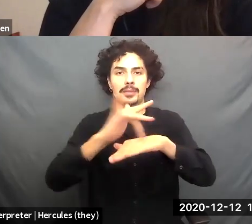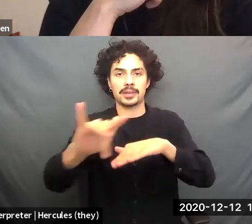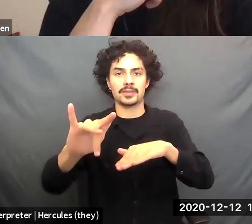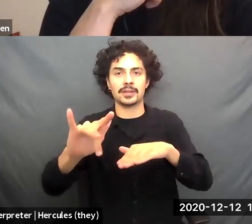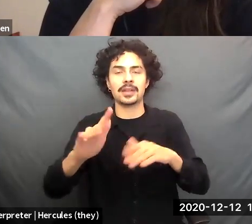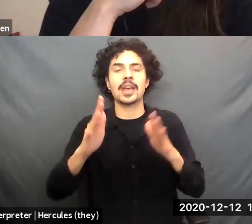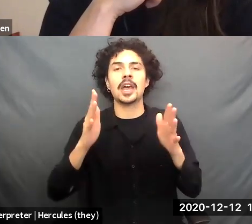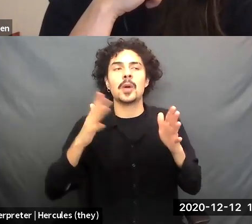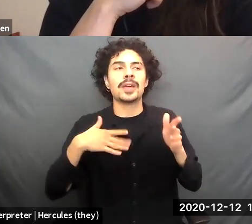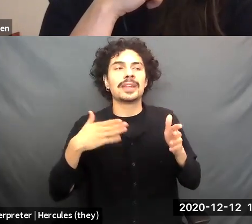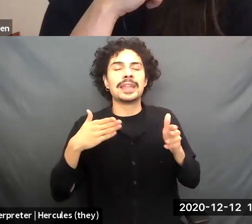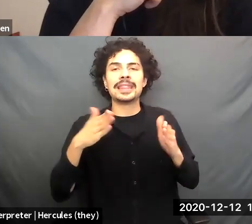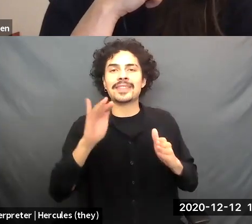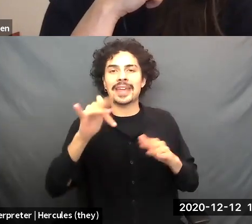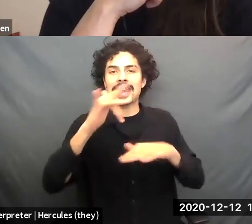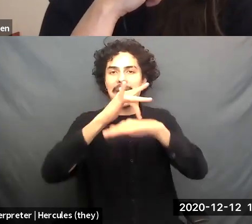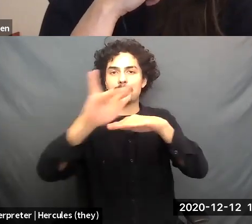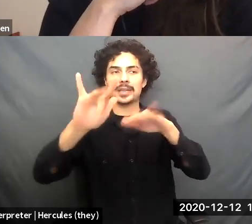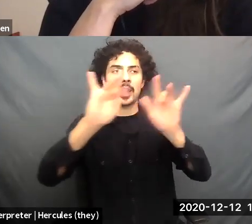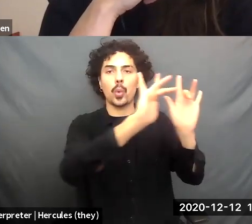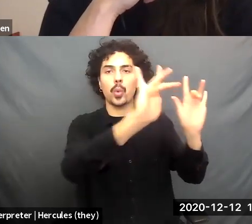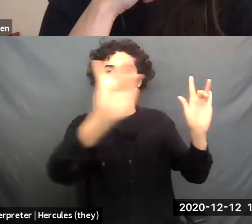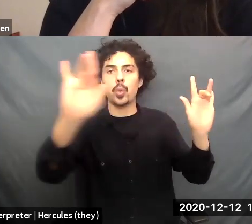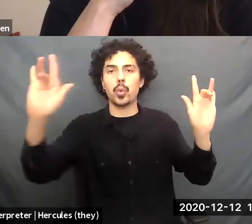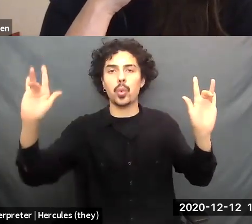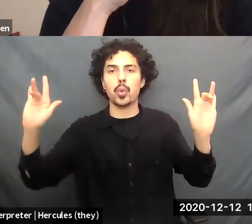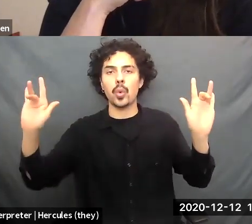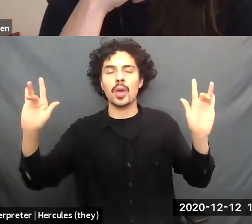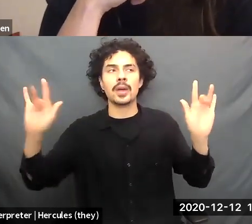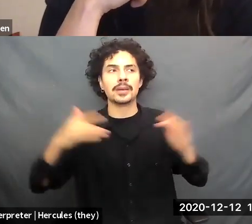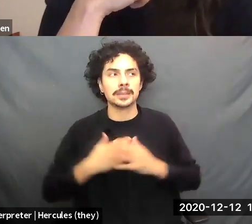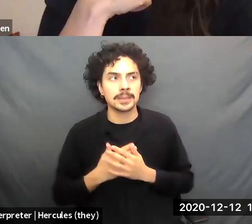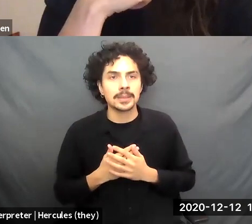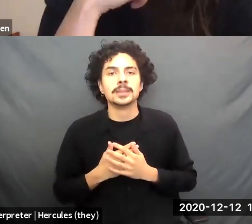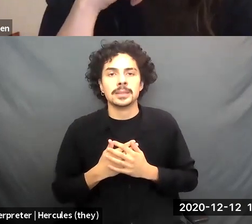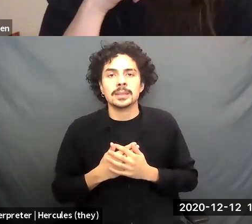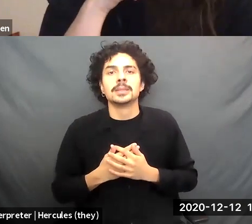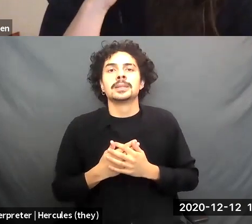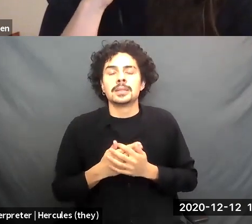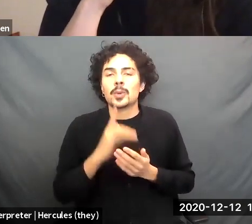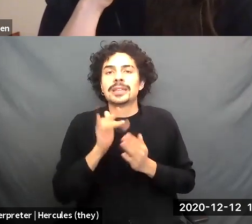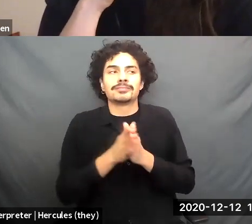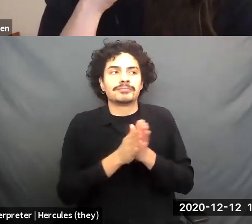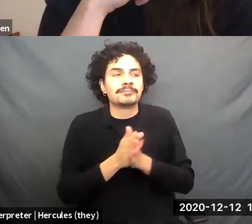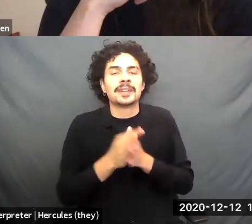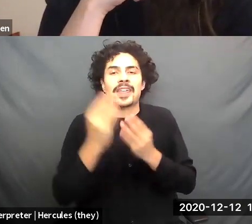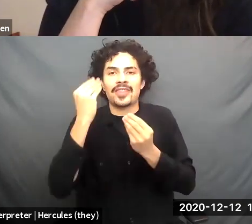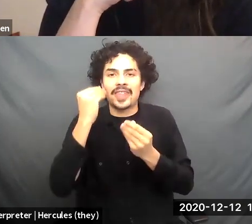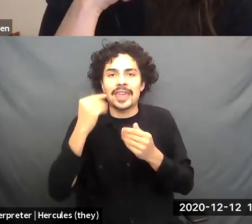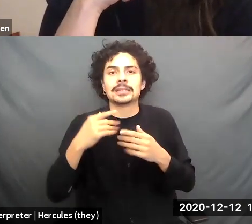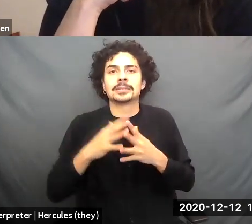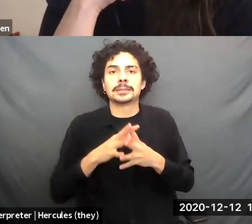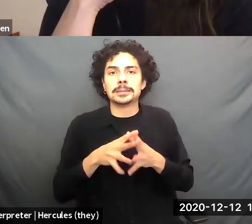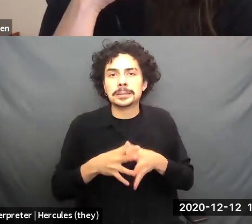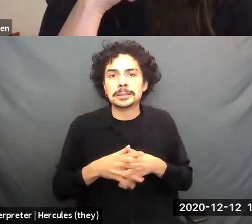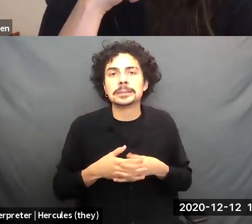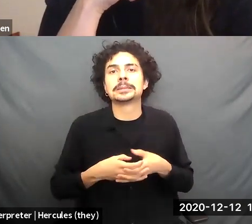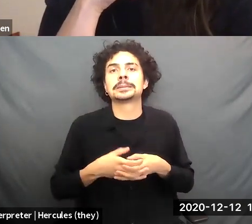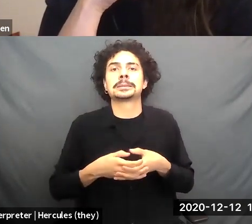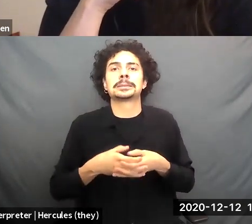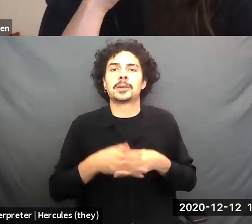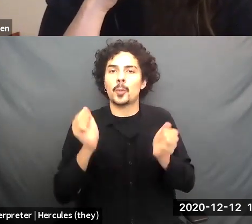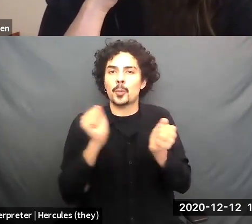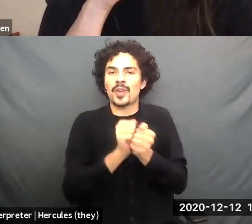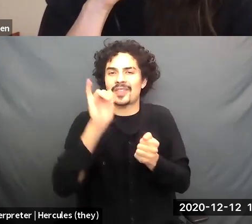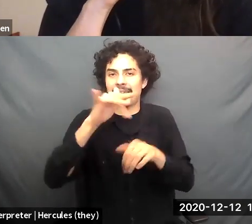wrestling with the emptiness and the problematics of what has has rested there for so long. But I also think